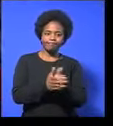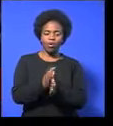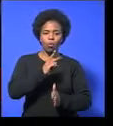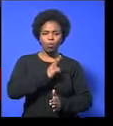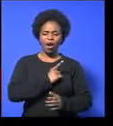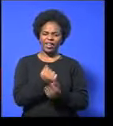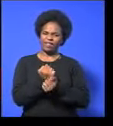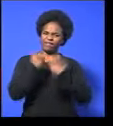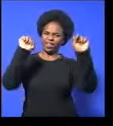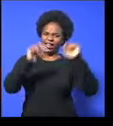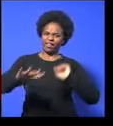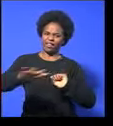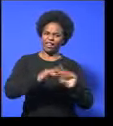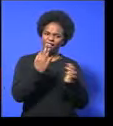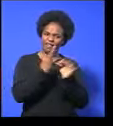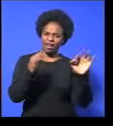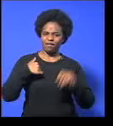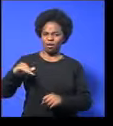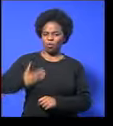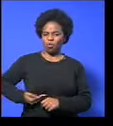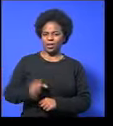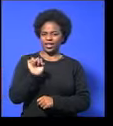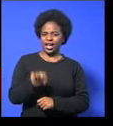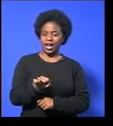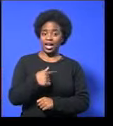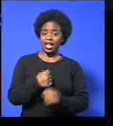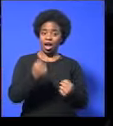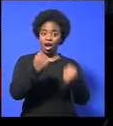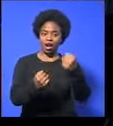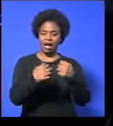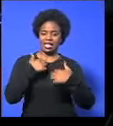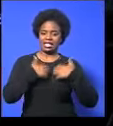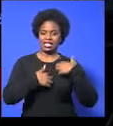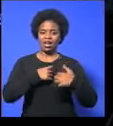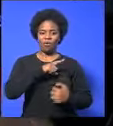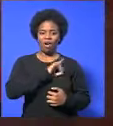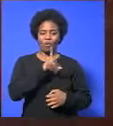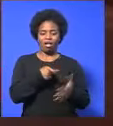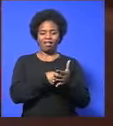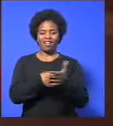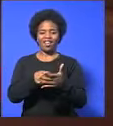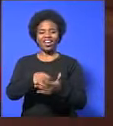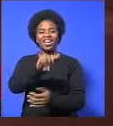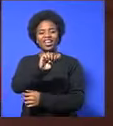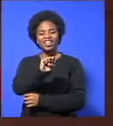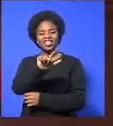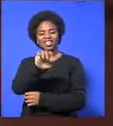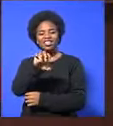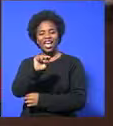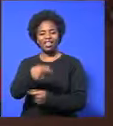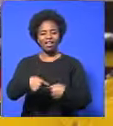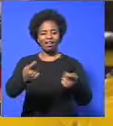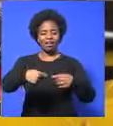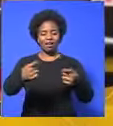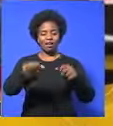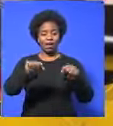more freedom and openness for Saudi women. The car dealerships are also preparing to embrace growth in sales. One of the